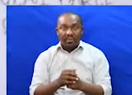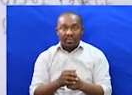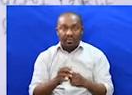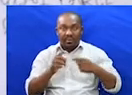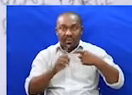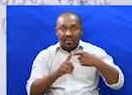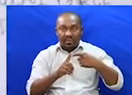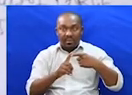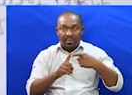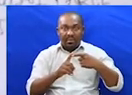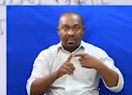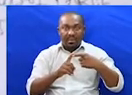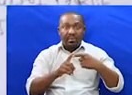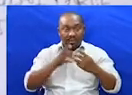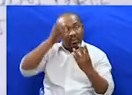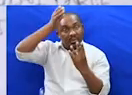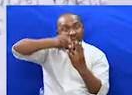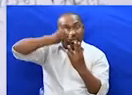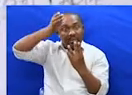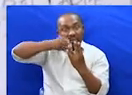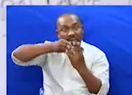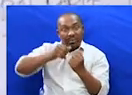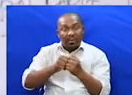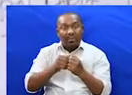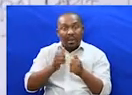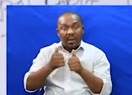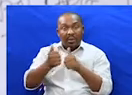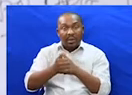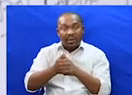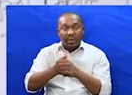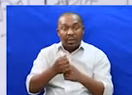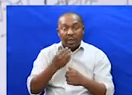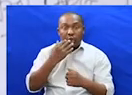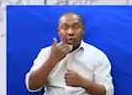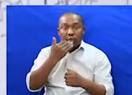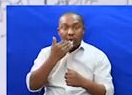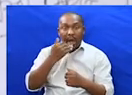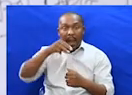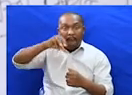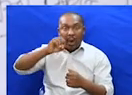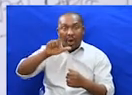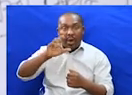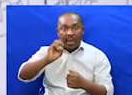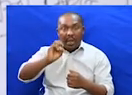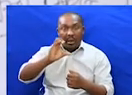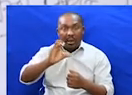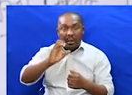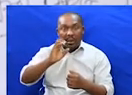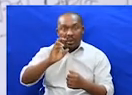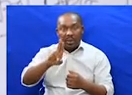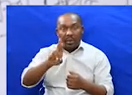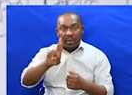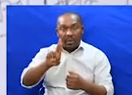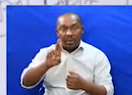There is this one, which represents sugar molecule, and there is S there, which represents